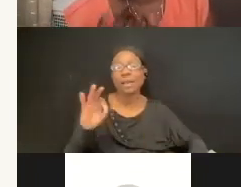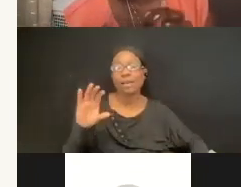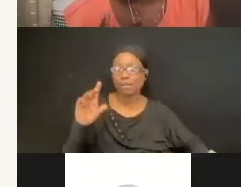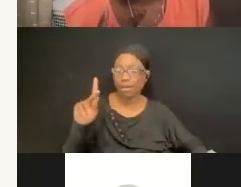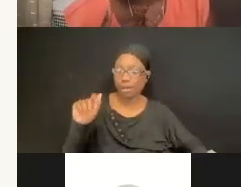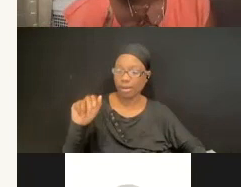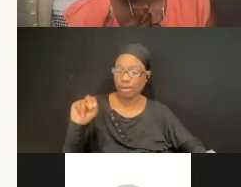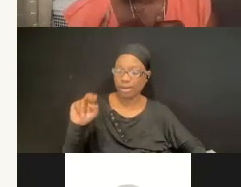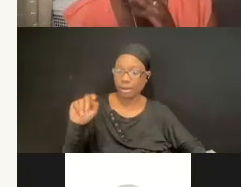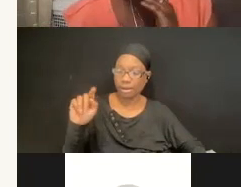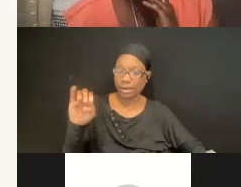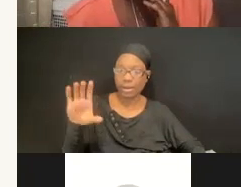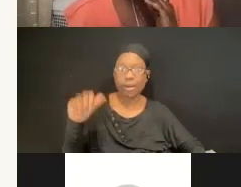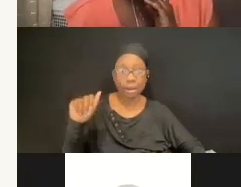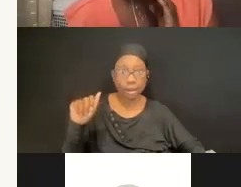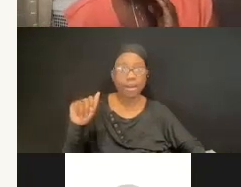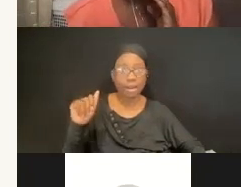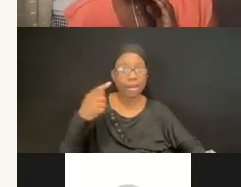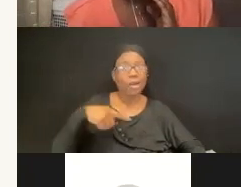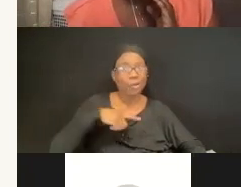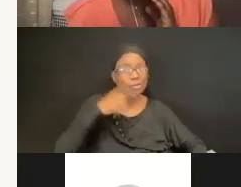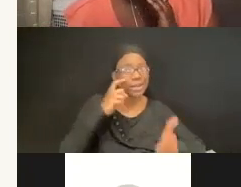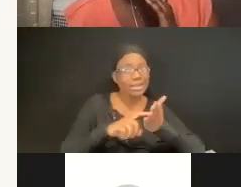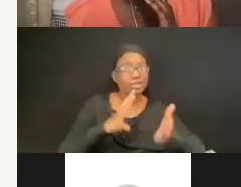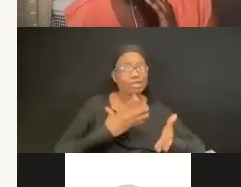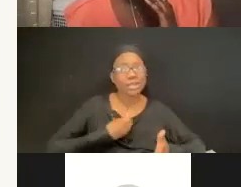and racial justice. And